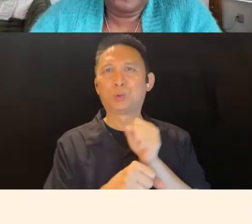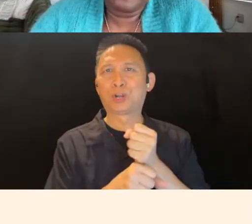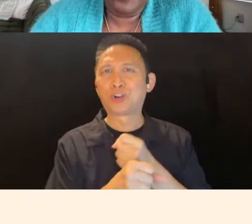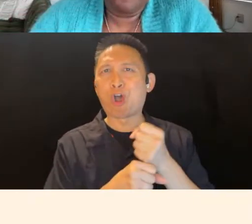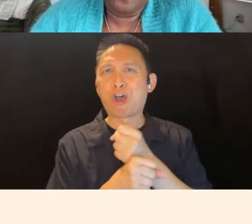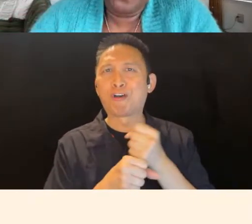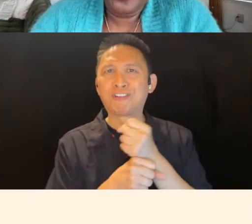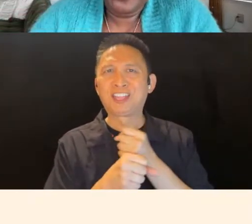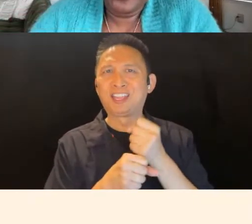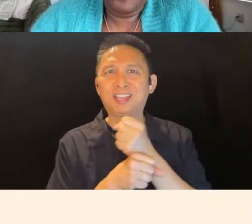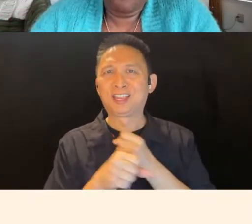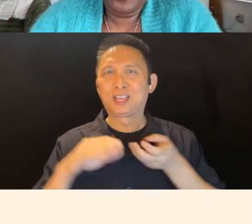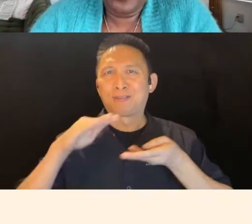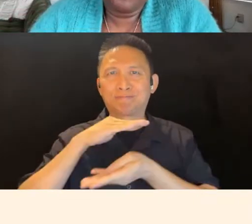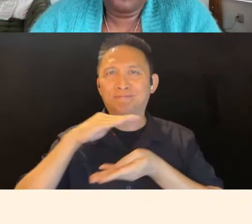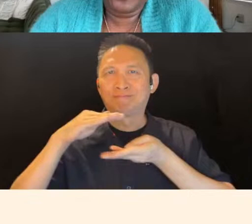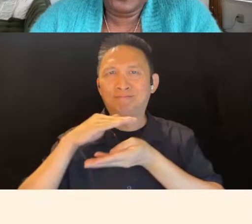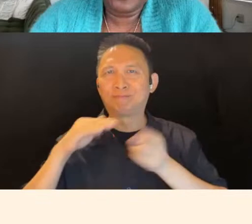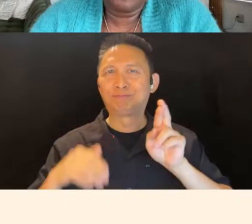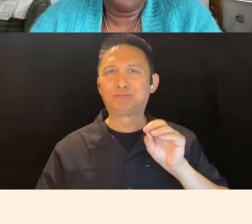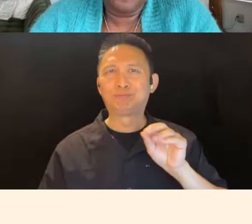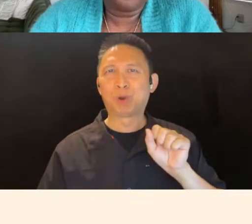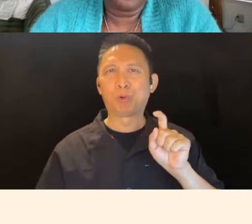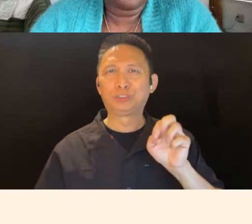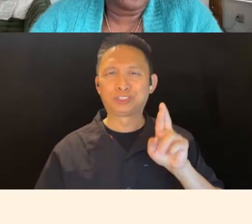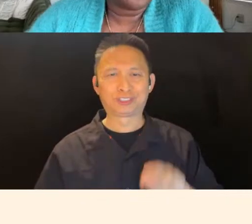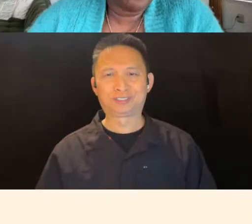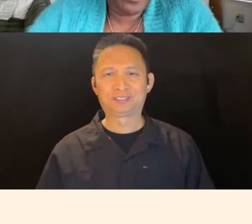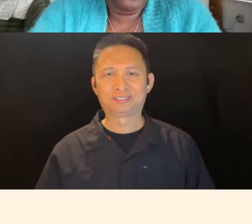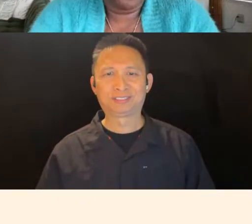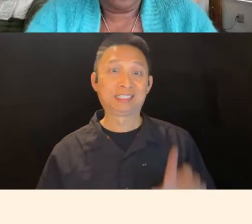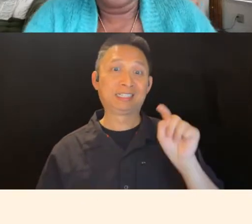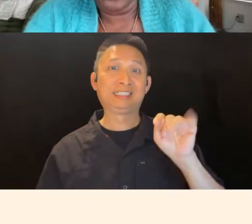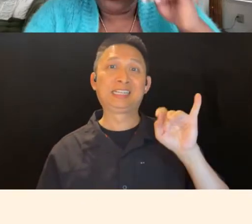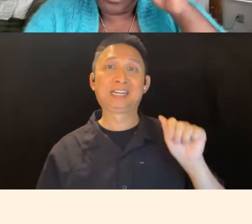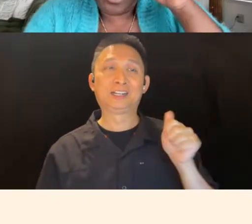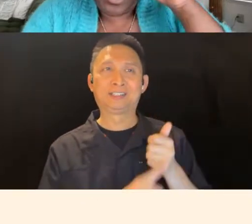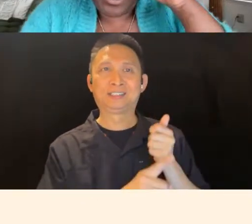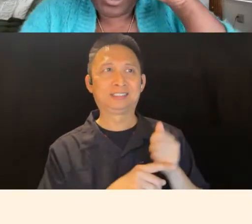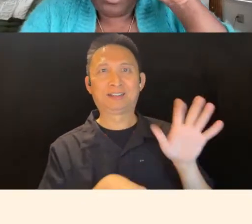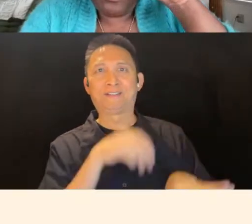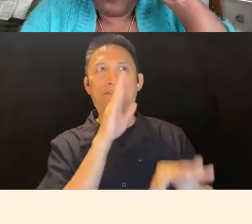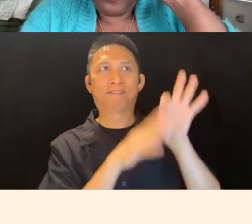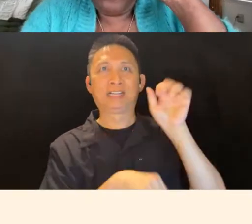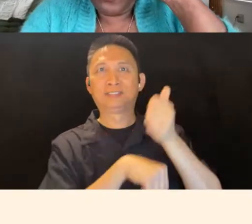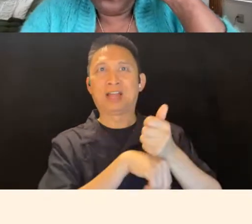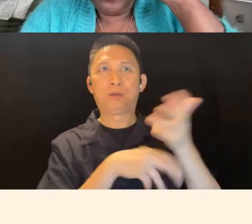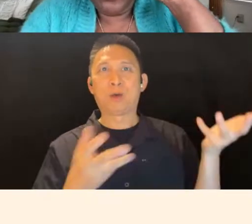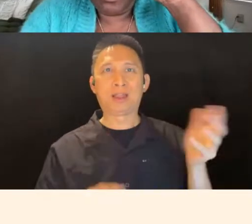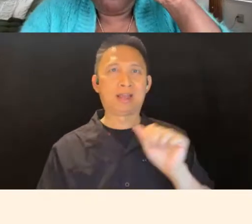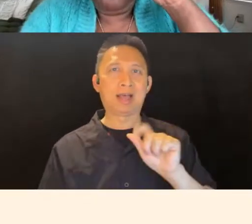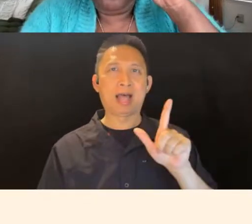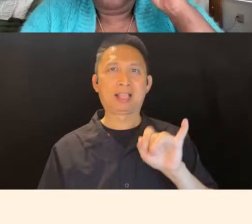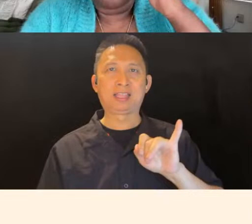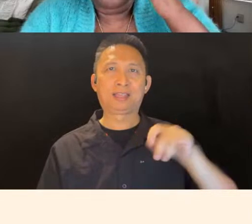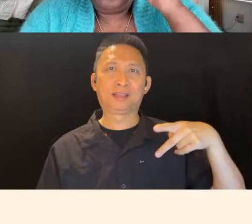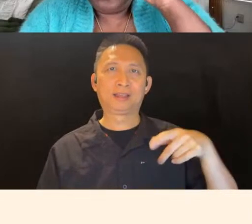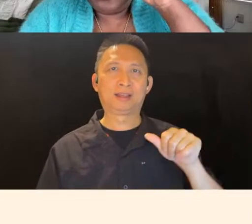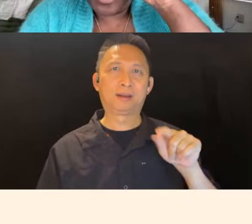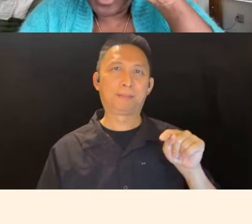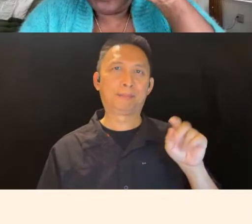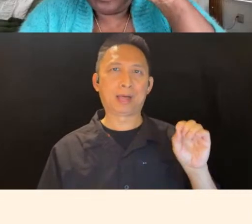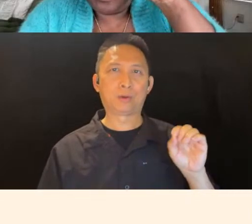one great example is Tia is the founder of the Alipato Project. It is one of the only law